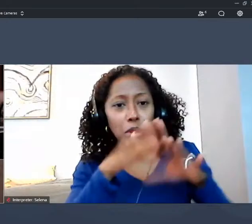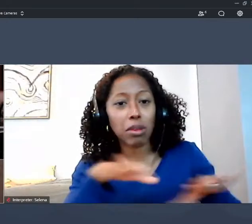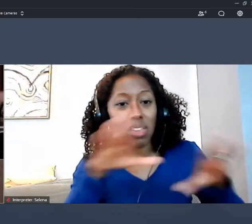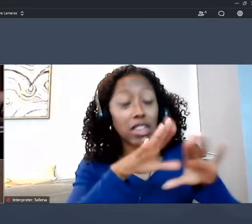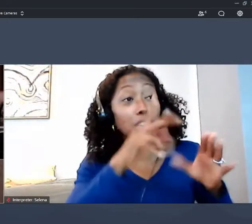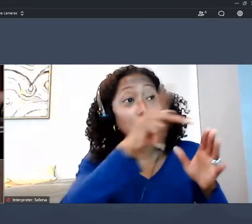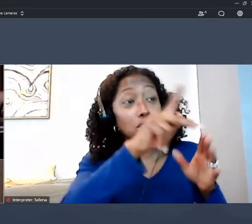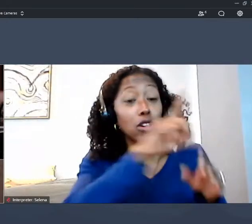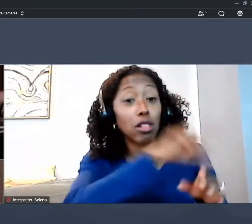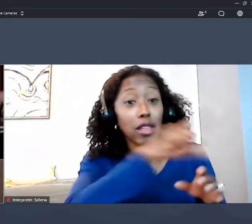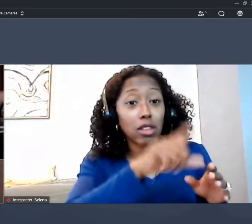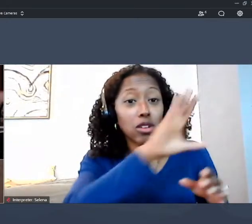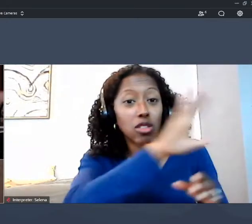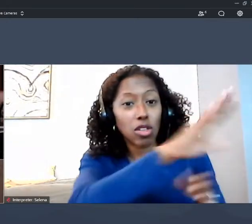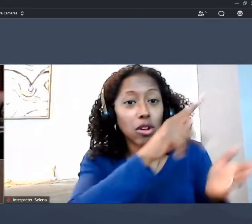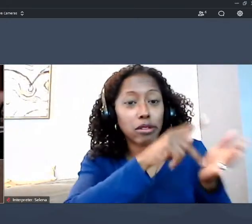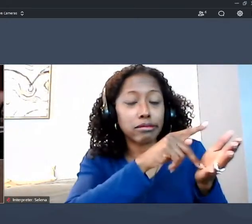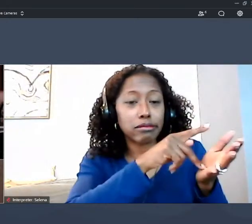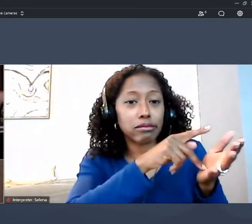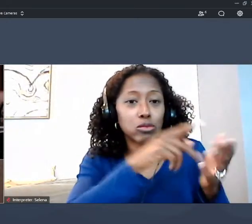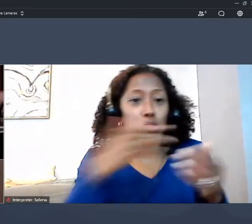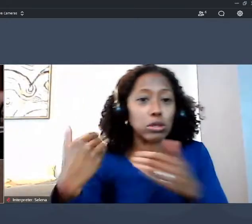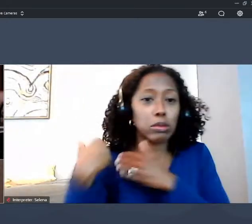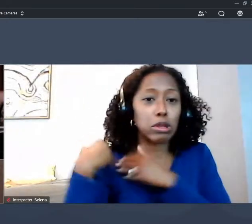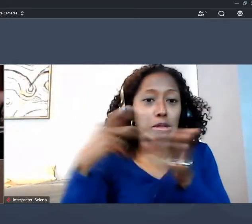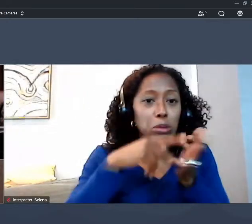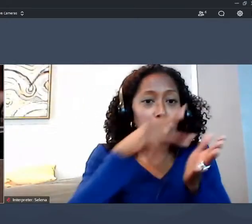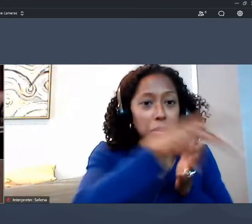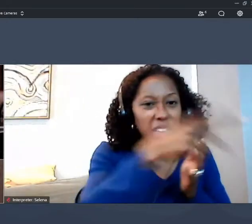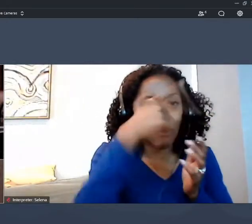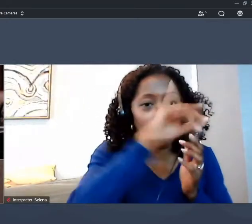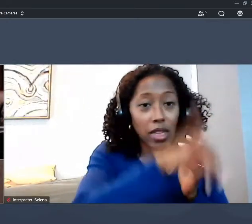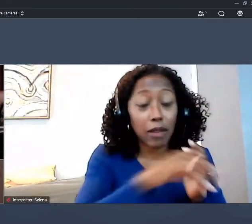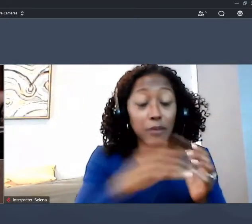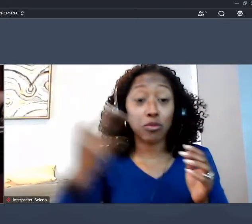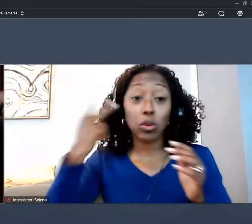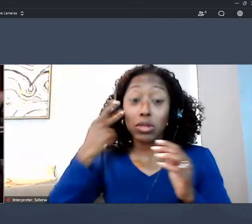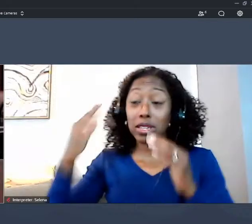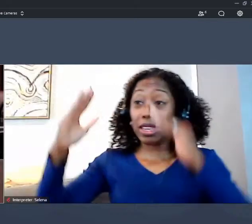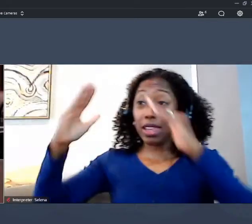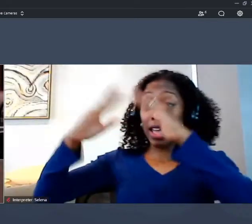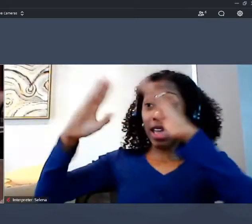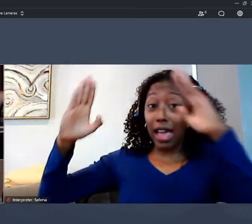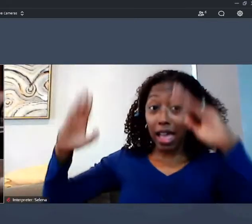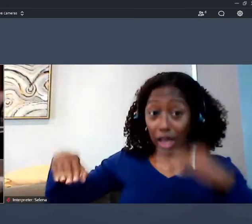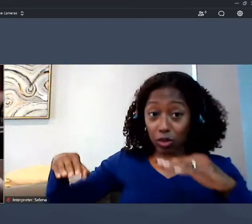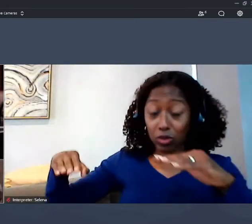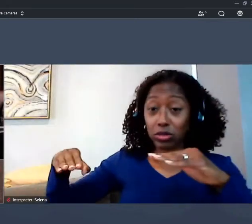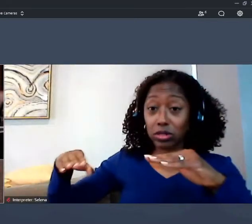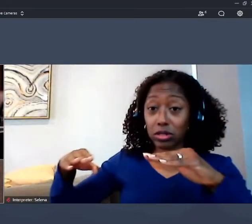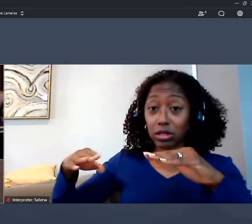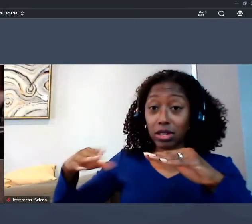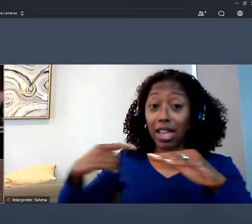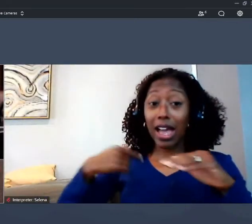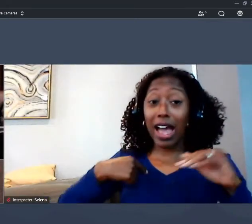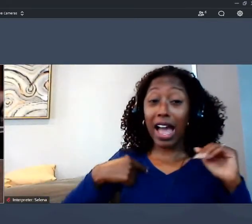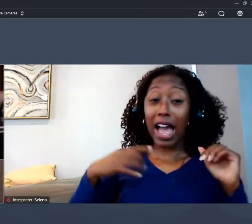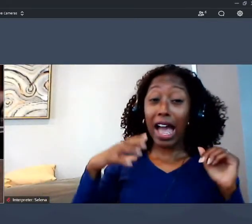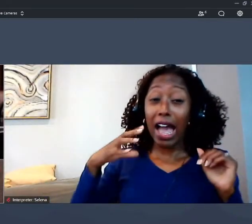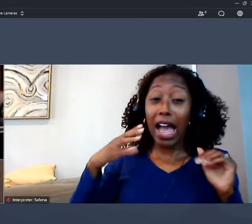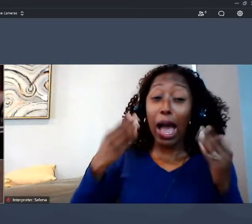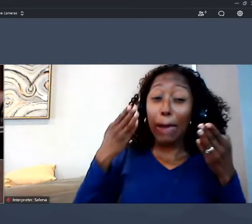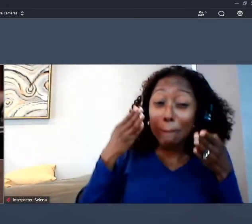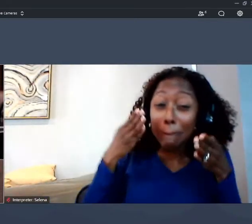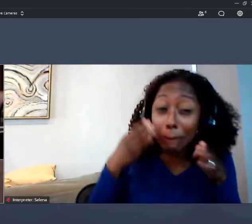from the public right-of-way or their property. When it's in front of a house, I'd be willing to bet my bottom dollar that